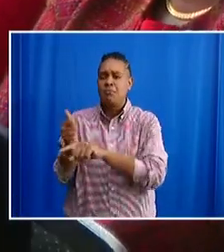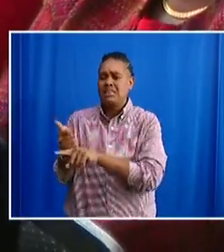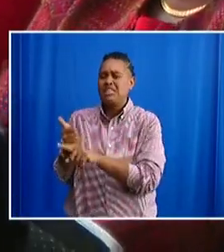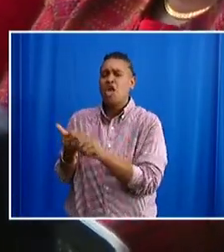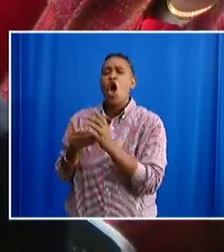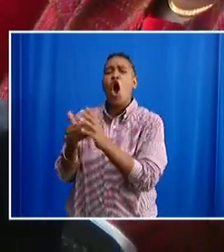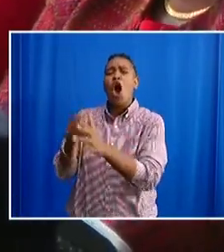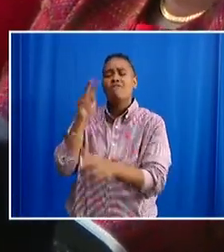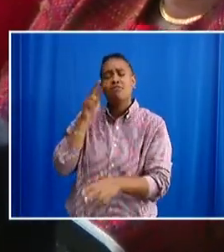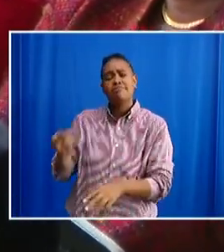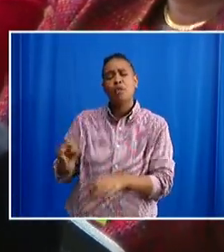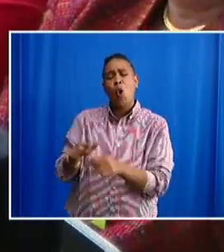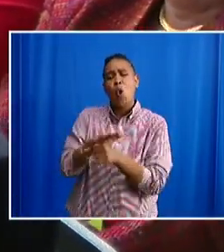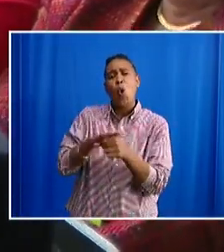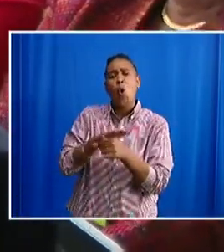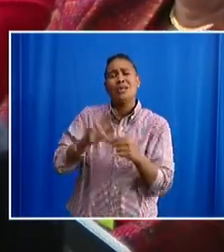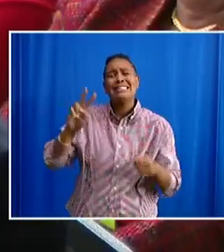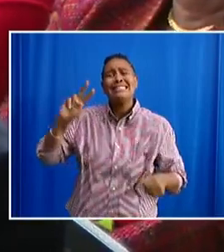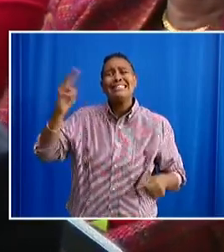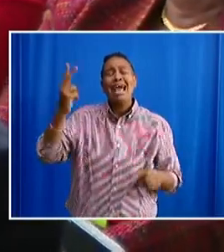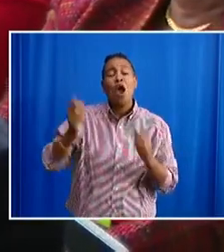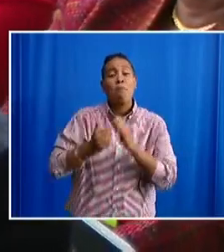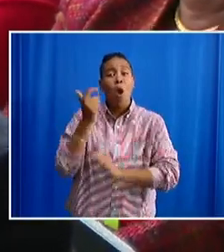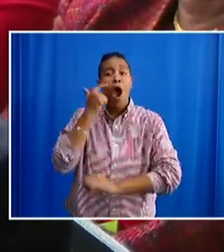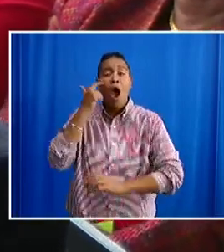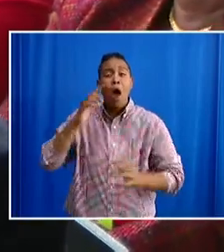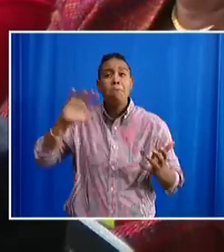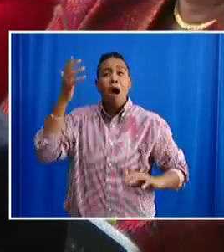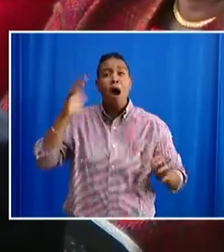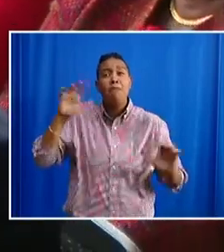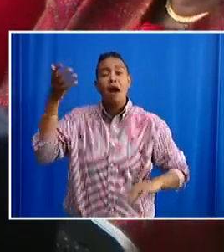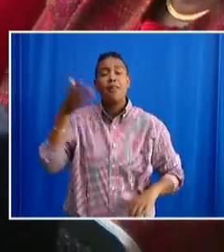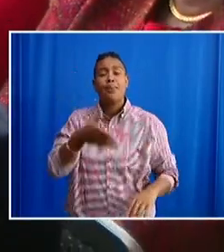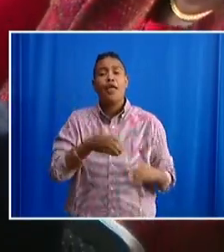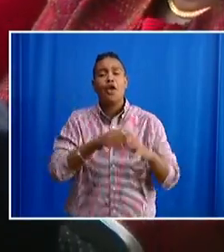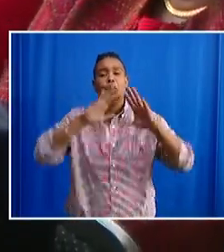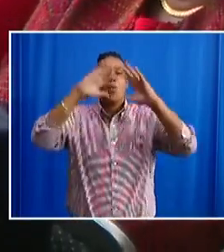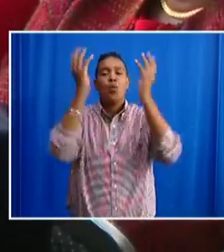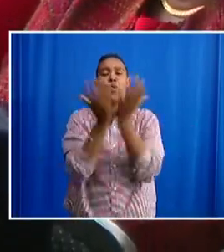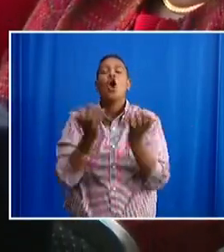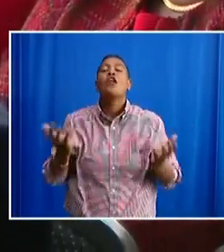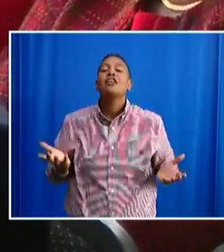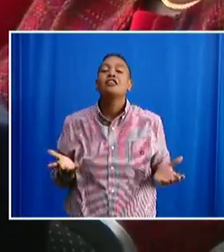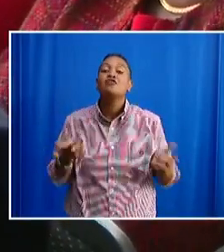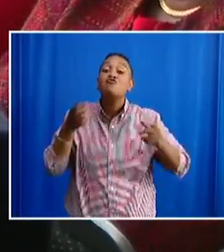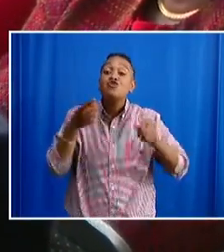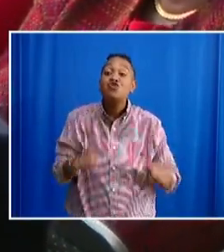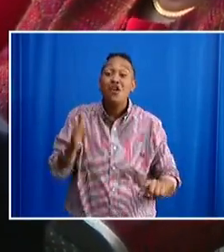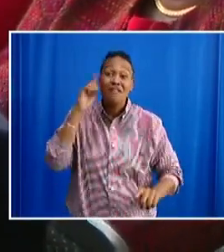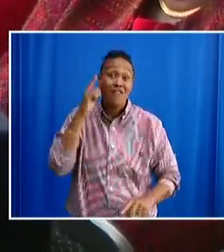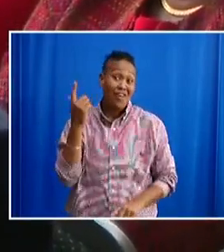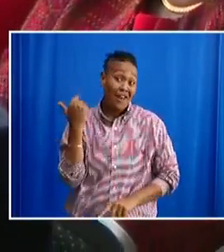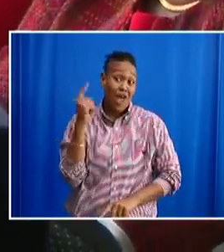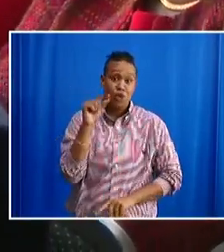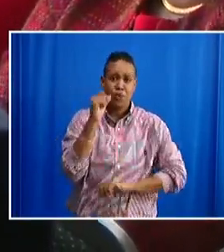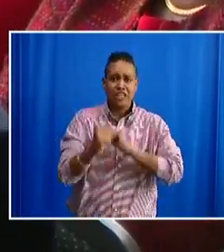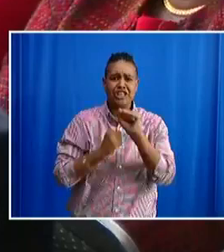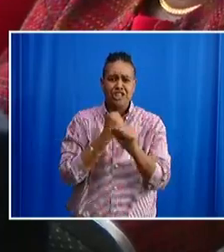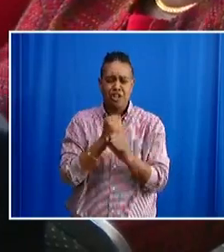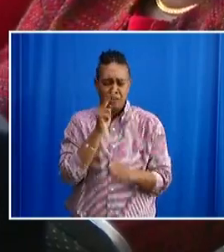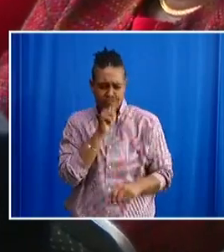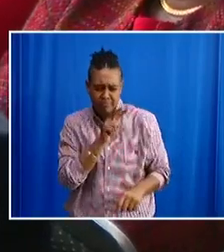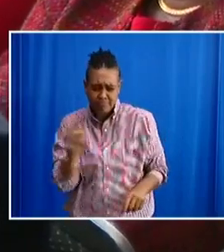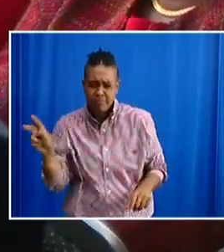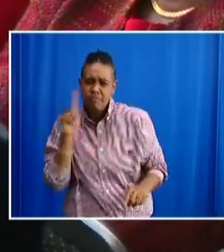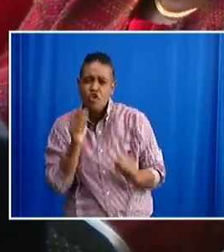to as being located in the second most hazard-prone area of the world. The result for the last 2 decades is placing us amongst